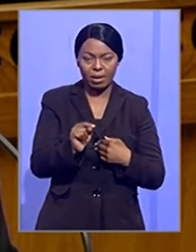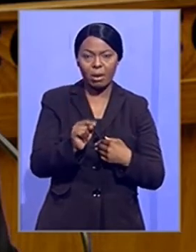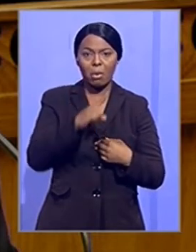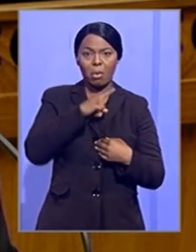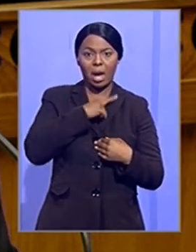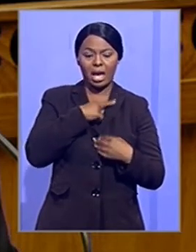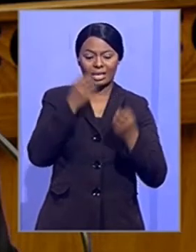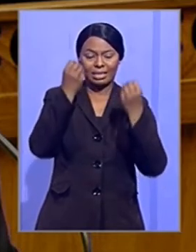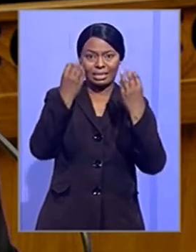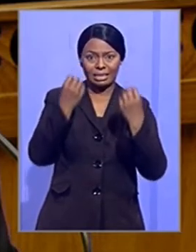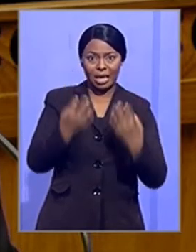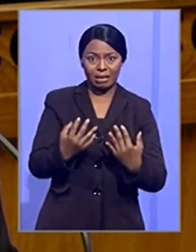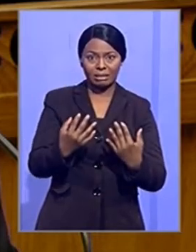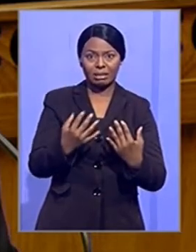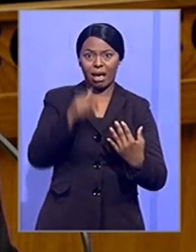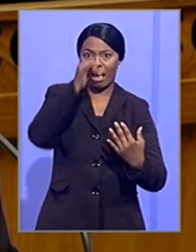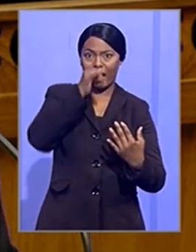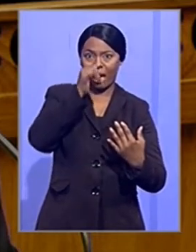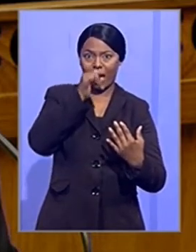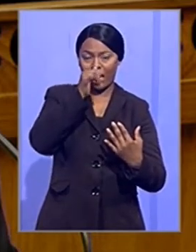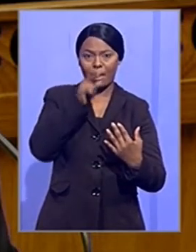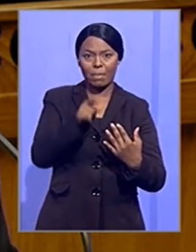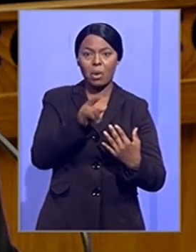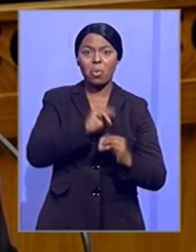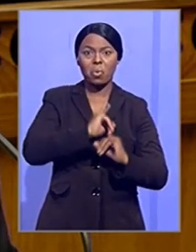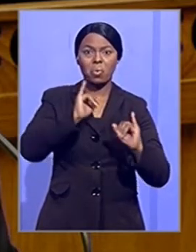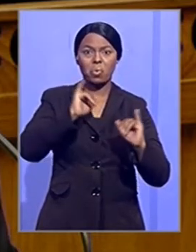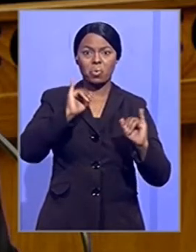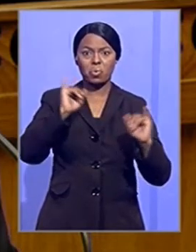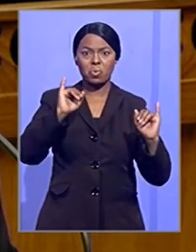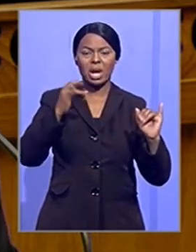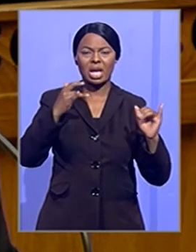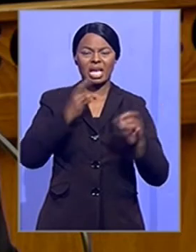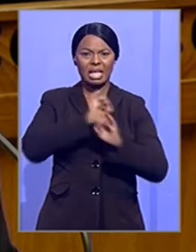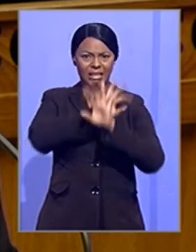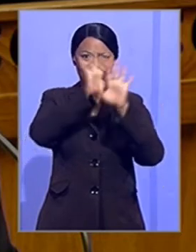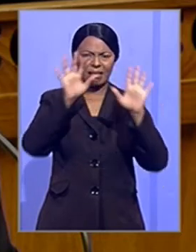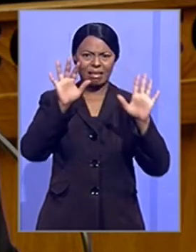These crime statistics indeed are a clear